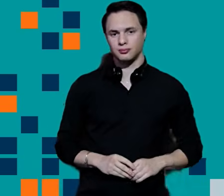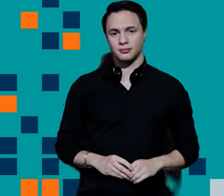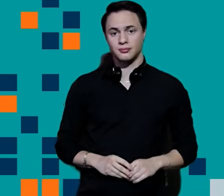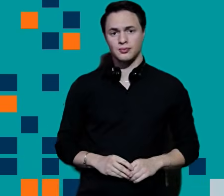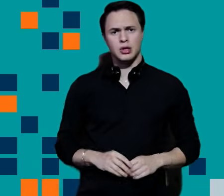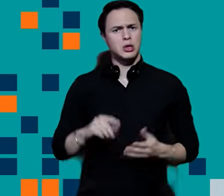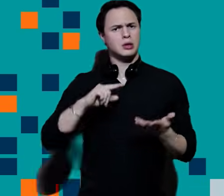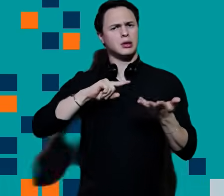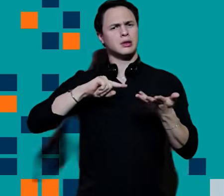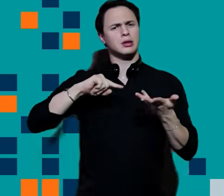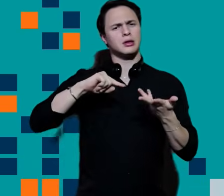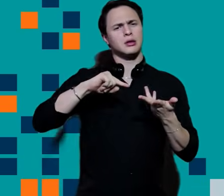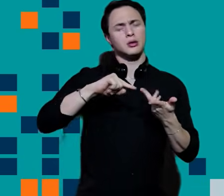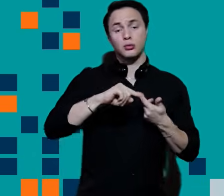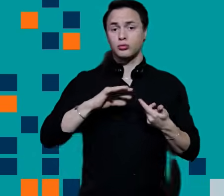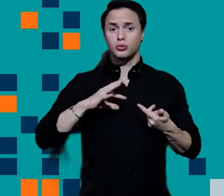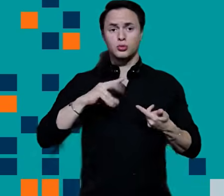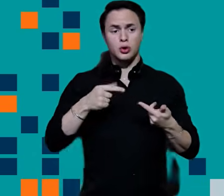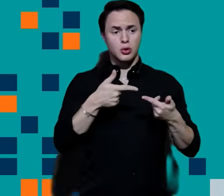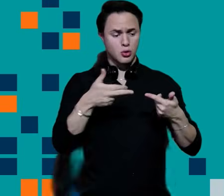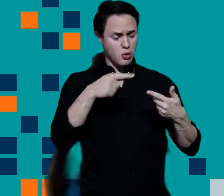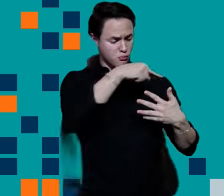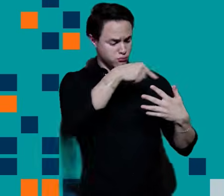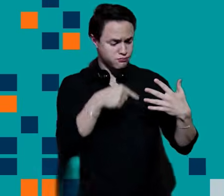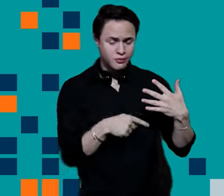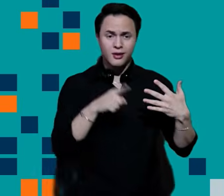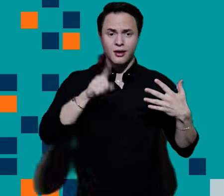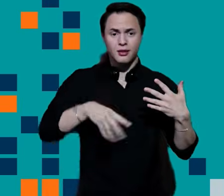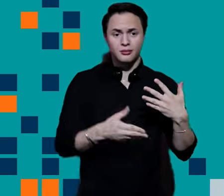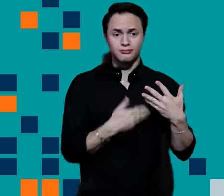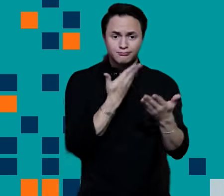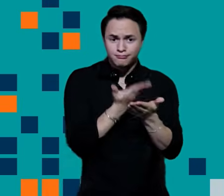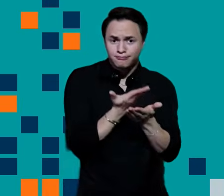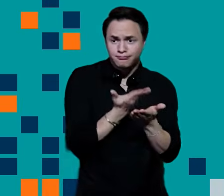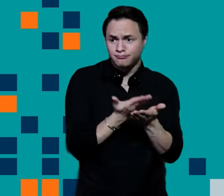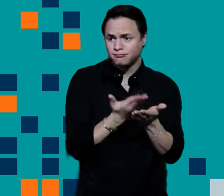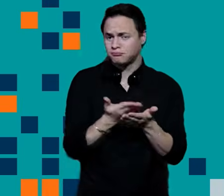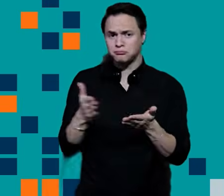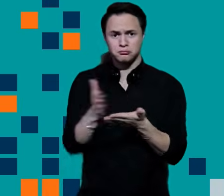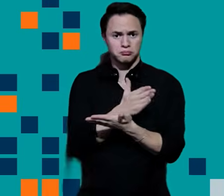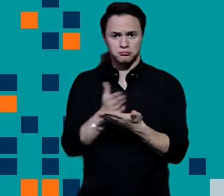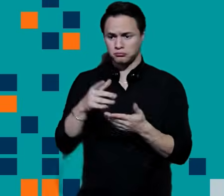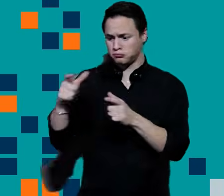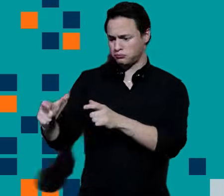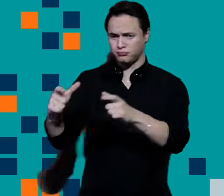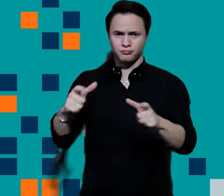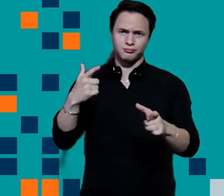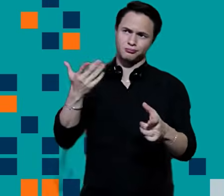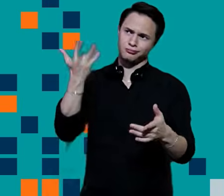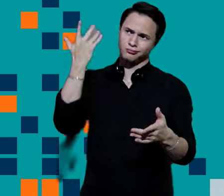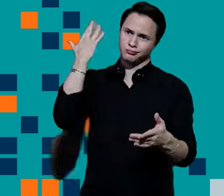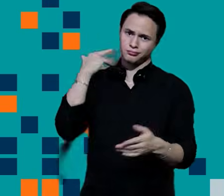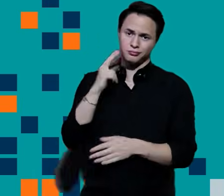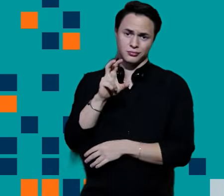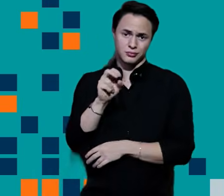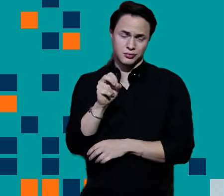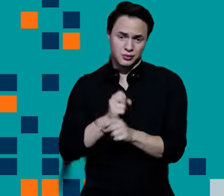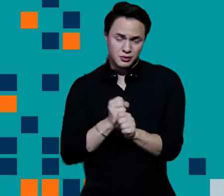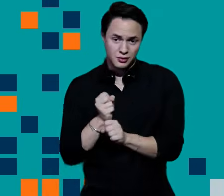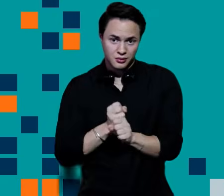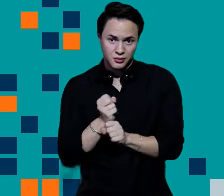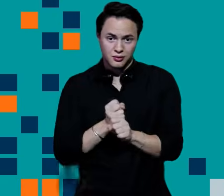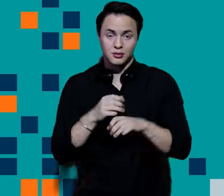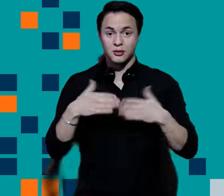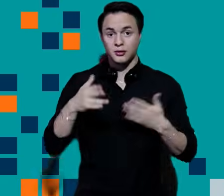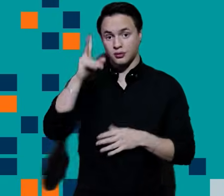stuff isn't new. This is stuff that is being studied for somewhere around 50 years. And one of the areas that I'd like